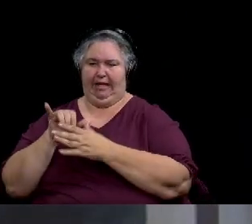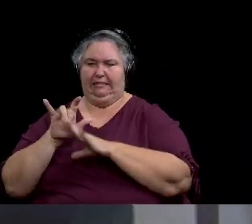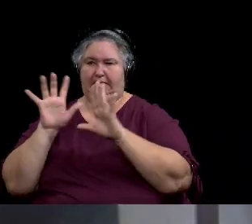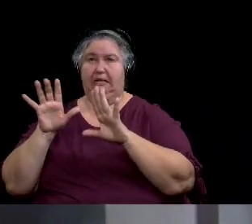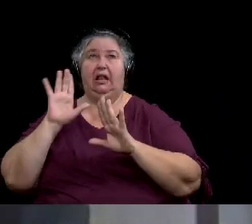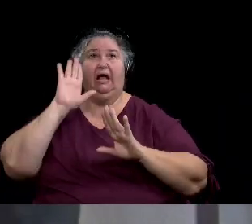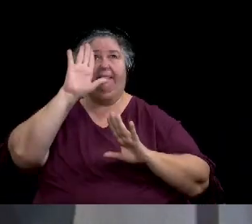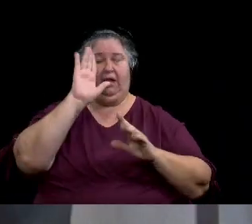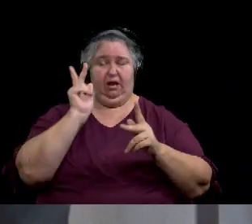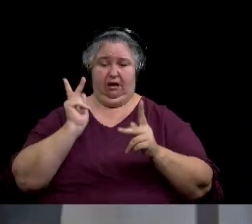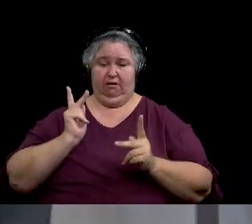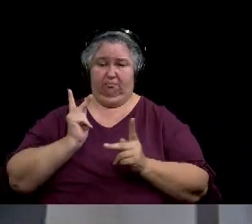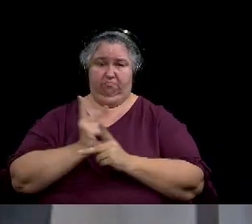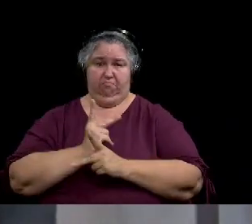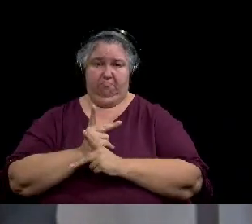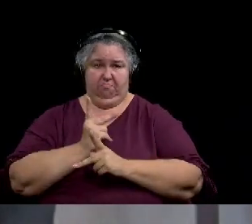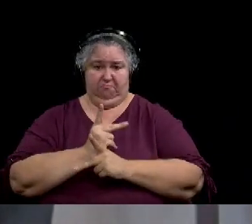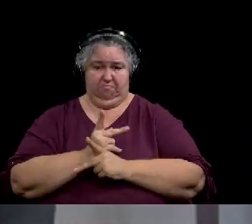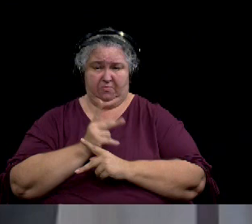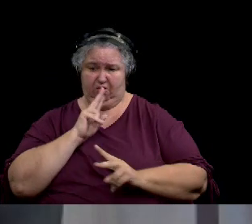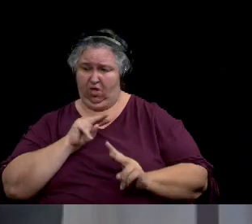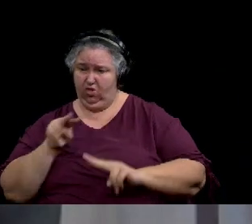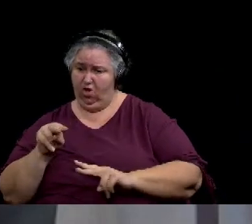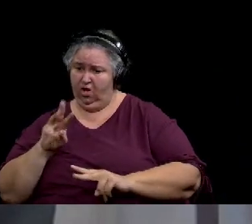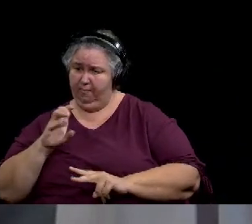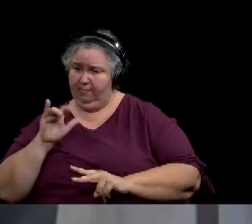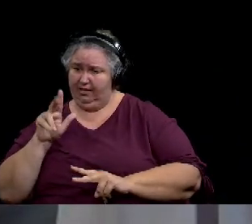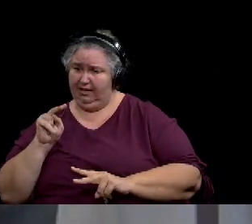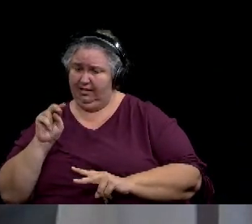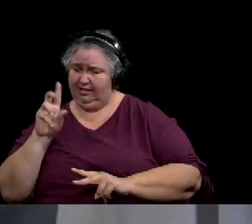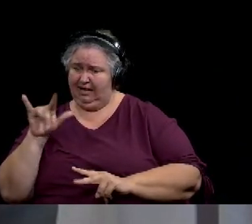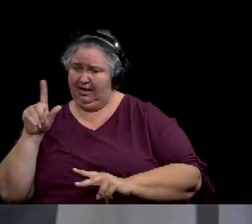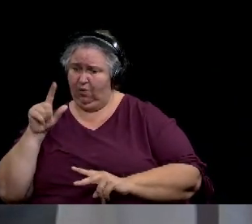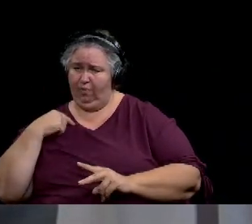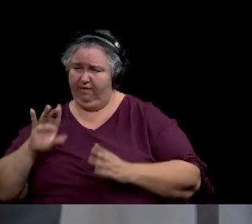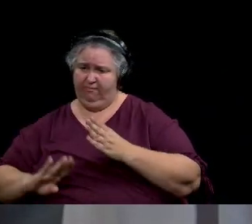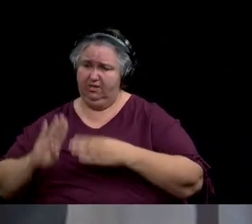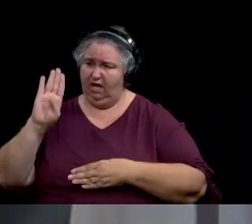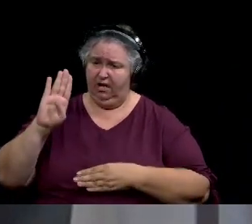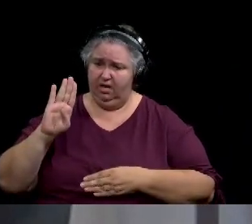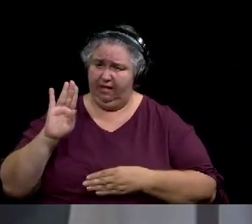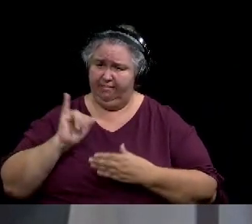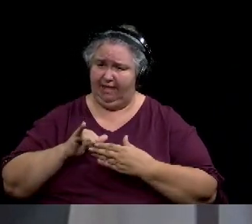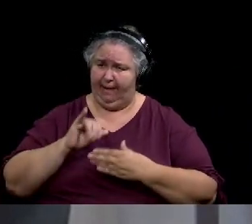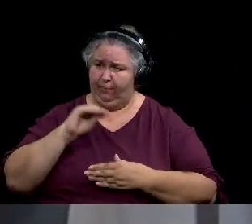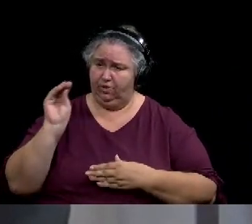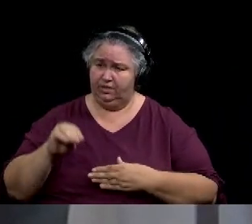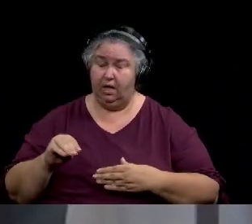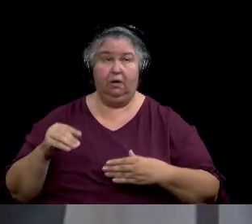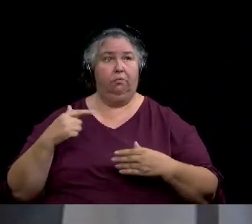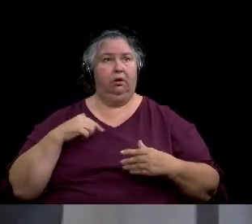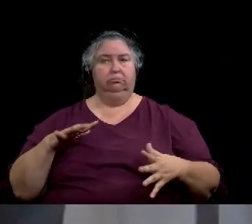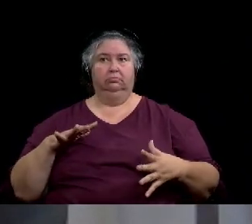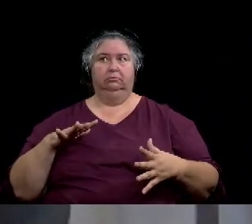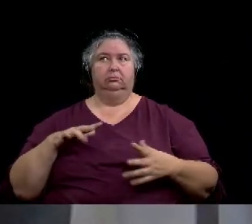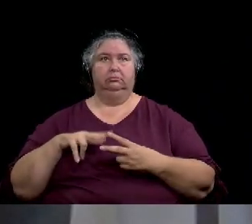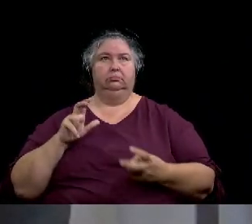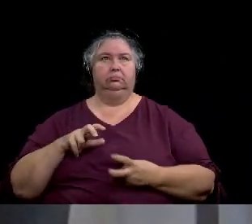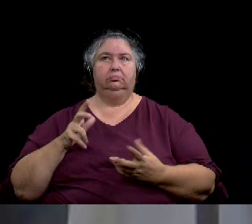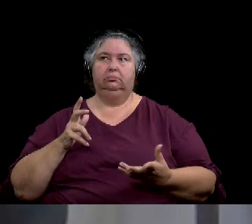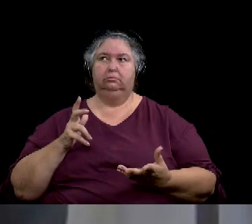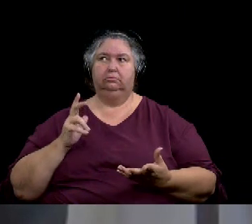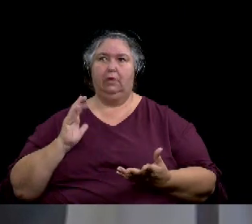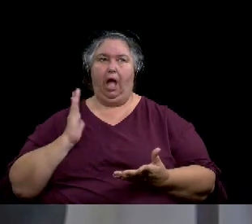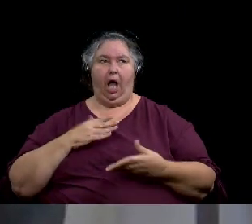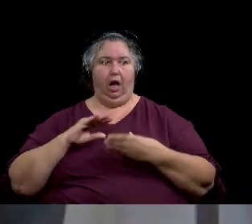we exceeded that 15%, which was a surprise to me and others because our numbers do not show